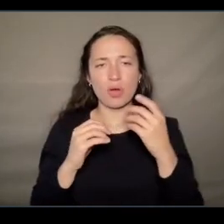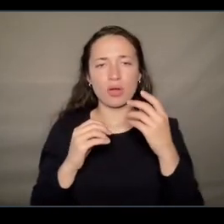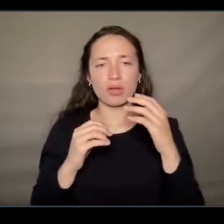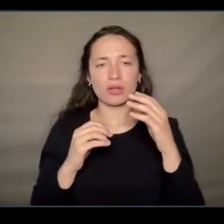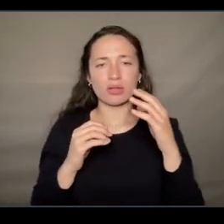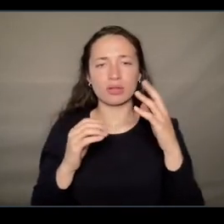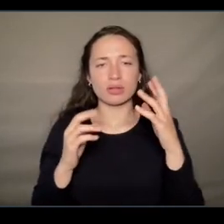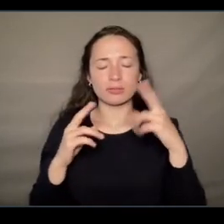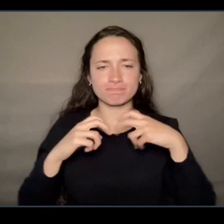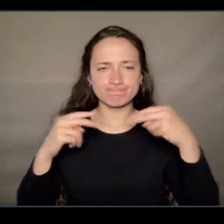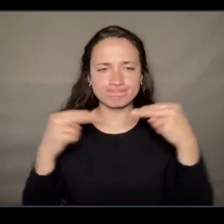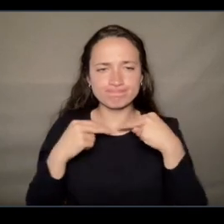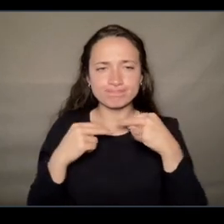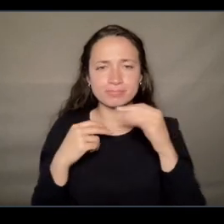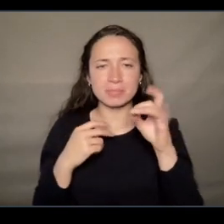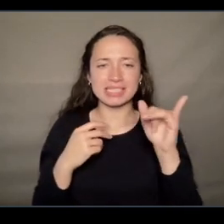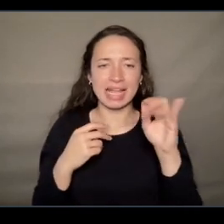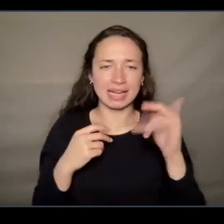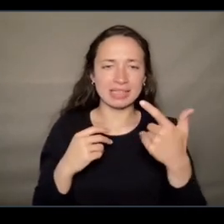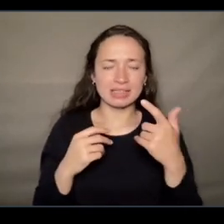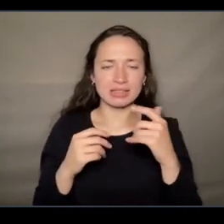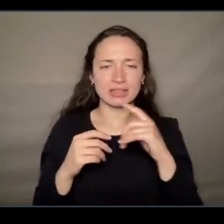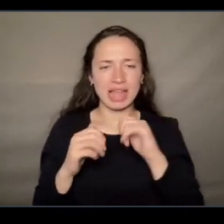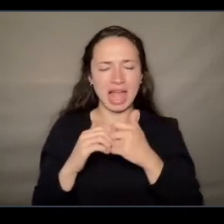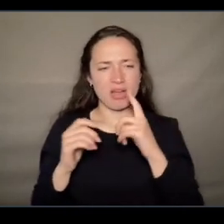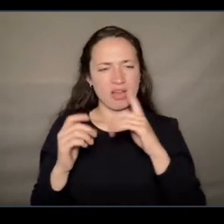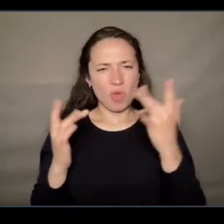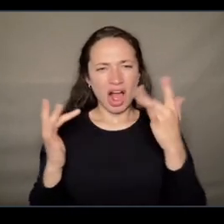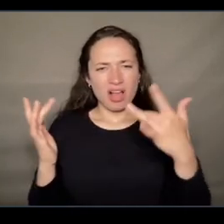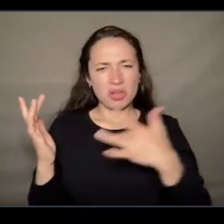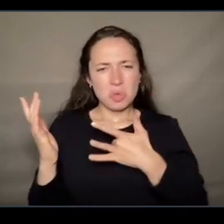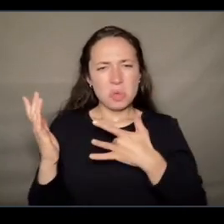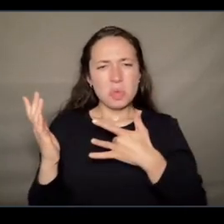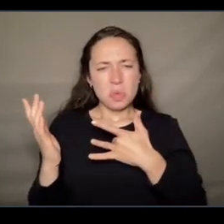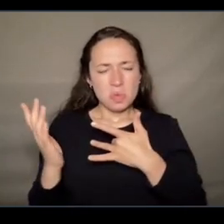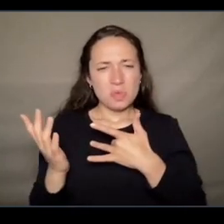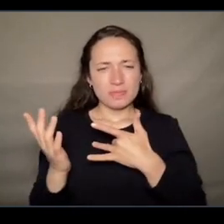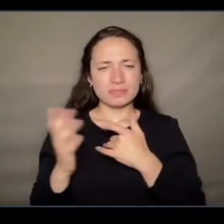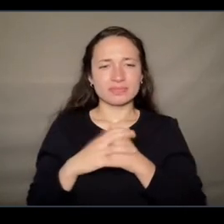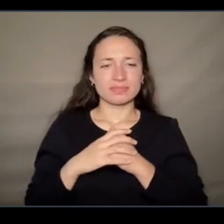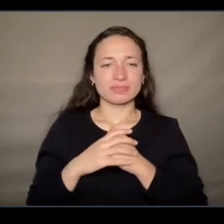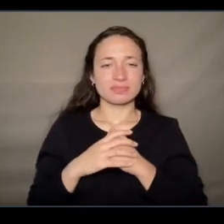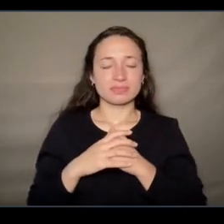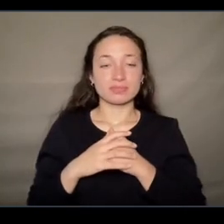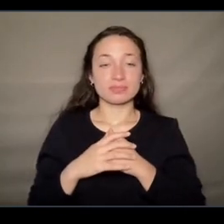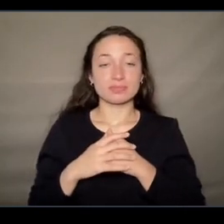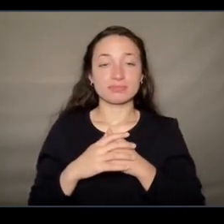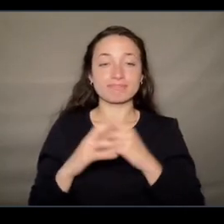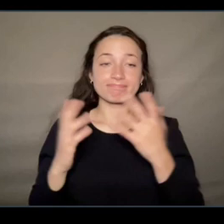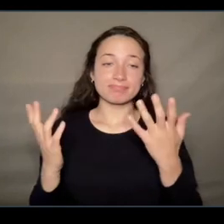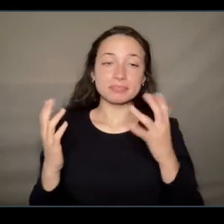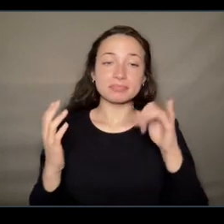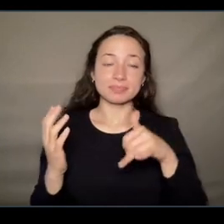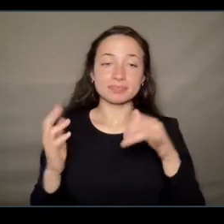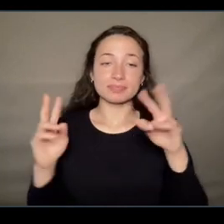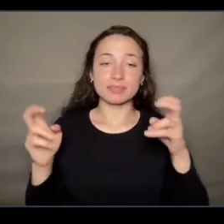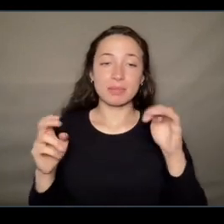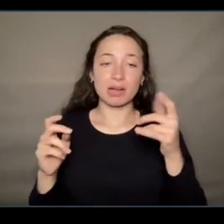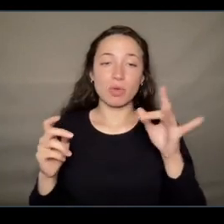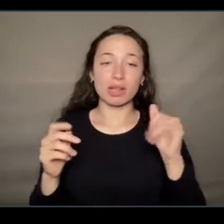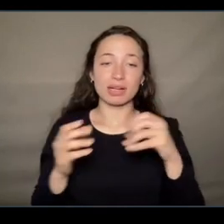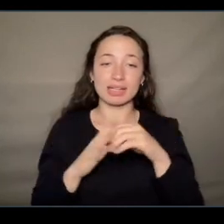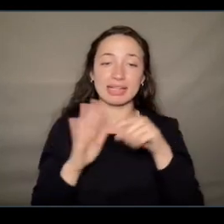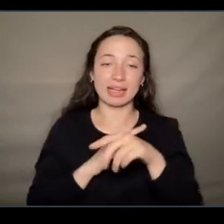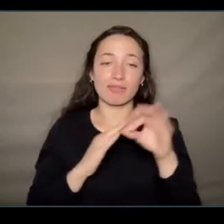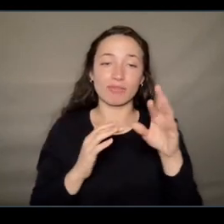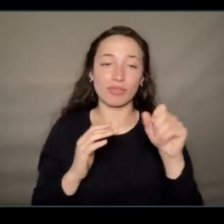it invited a lot of meditating for me on how deeply this touched my soul. So this is Magnolia in a